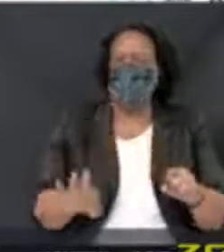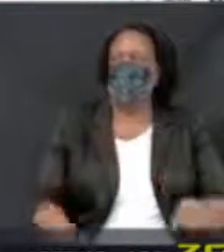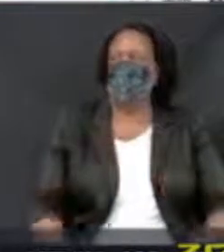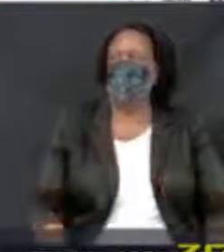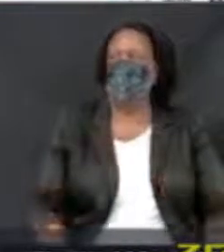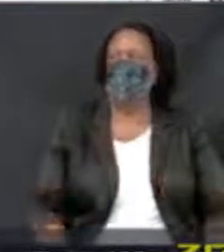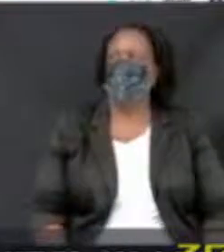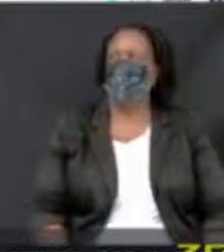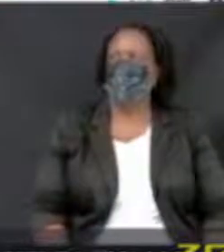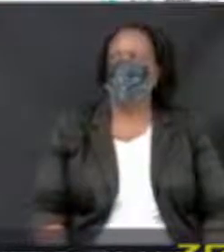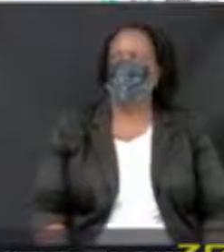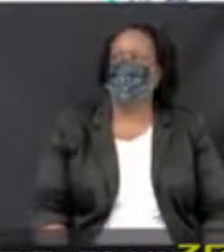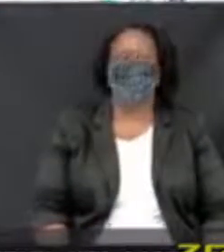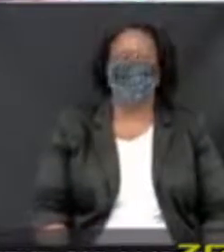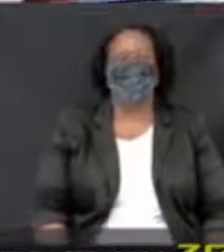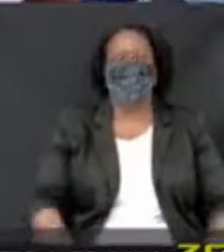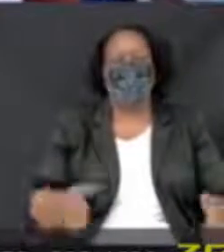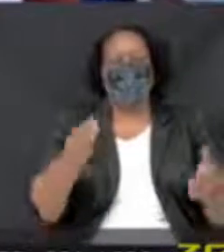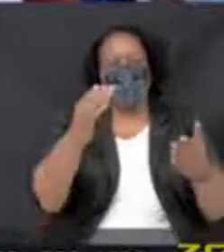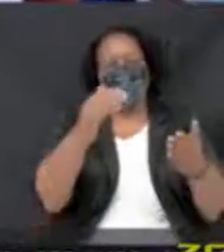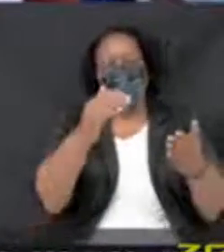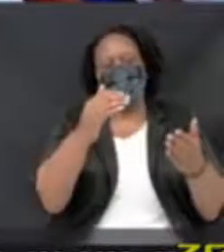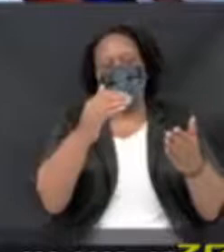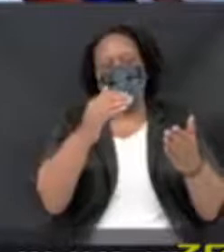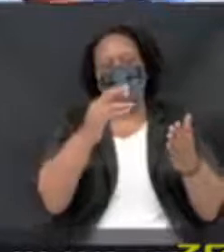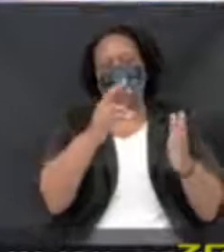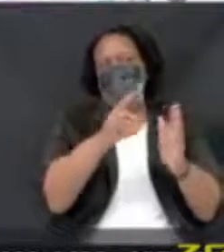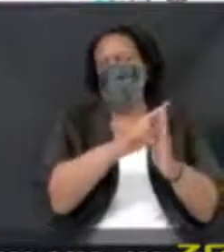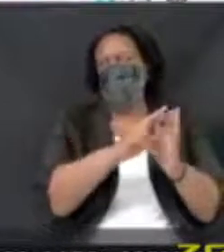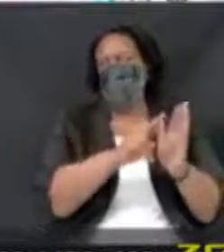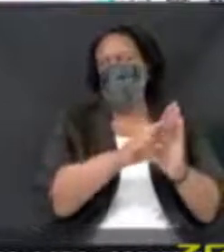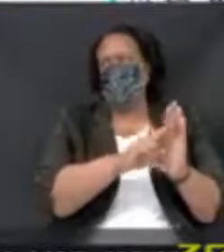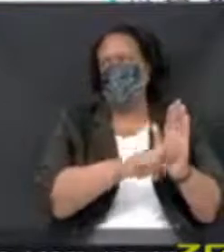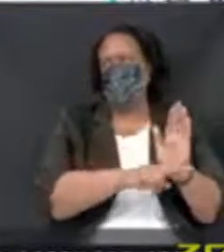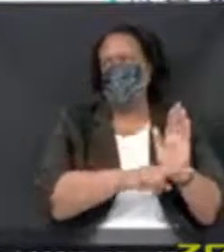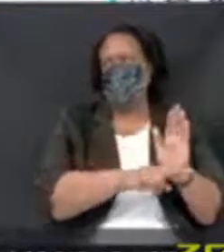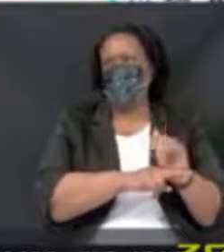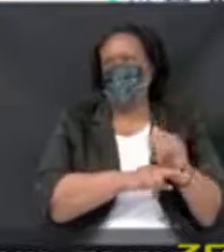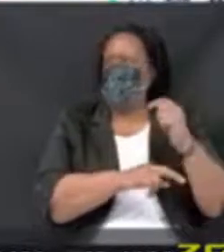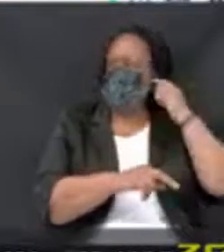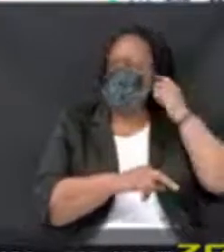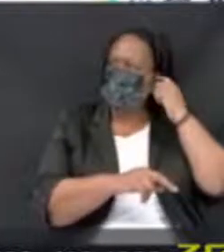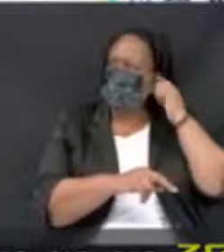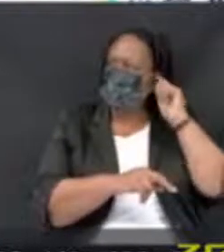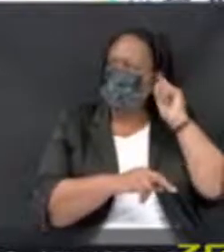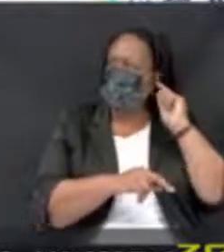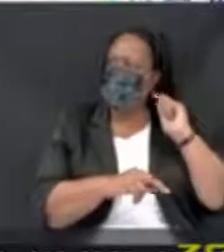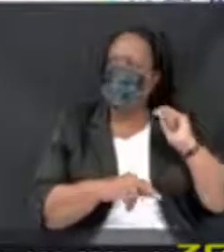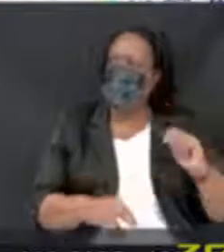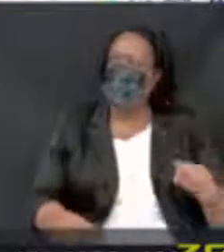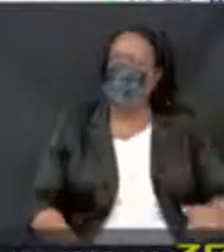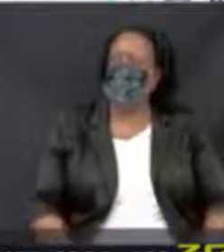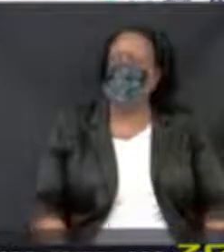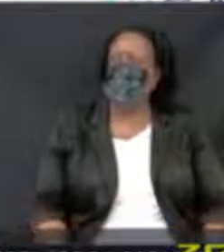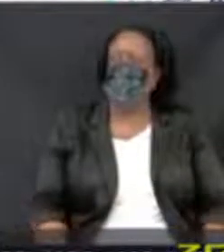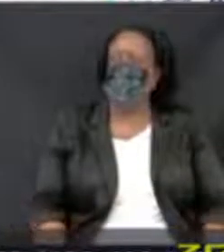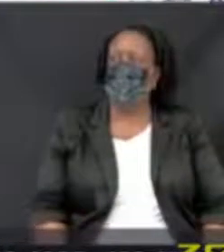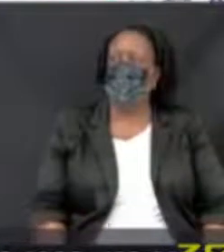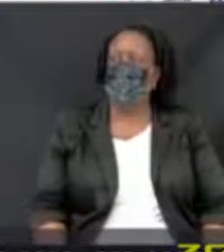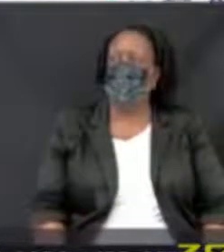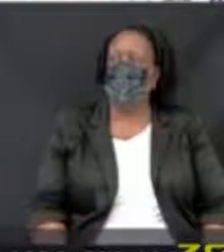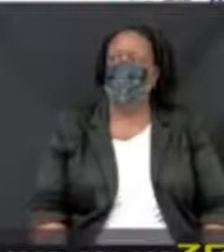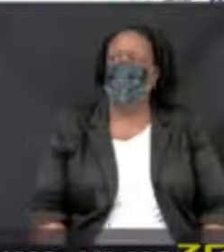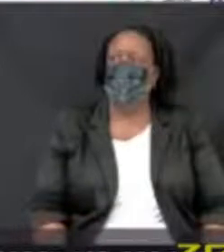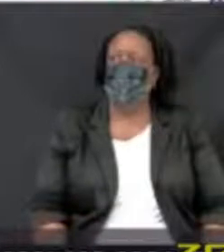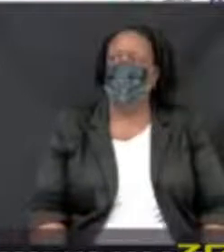Section 6 speaks to the persons that make up the task force as well as the roles and function of the task